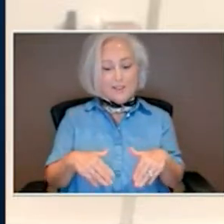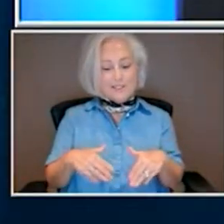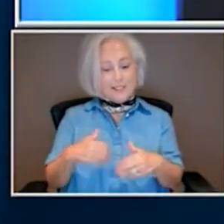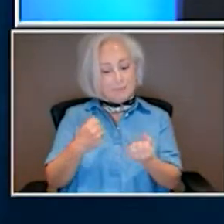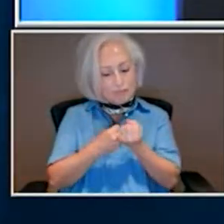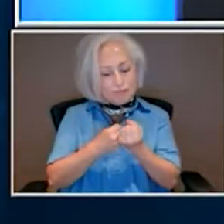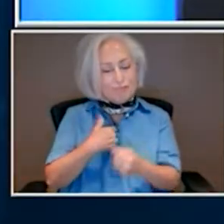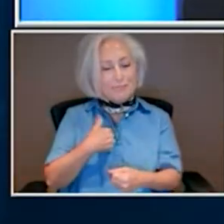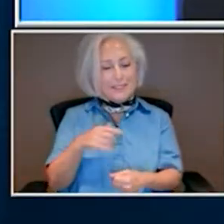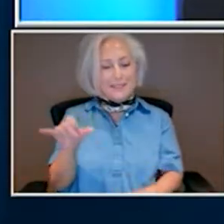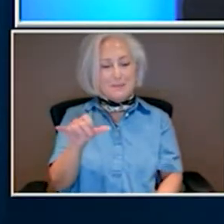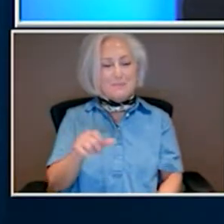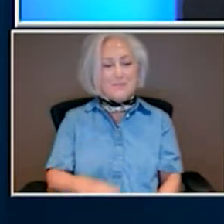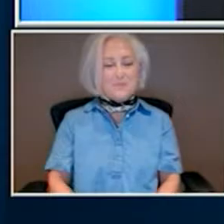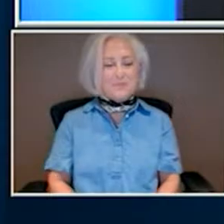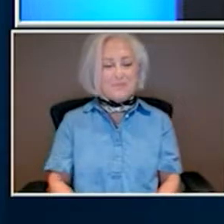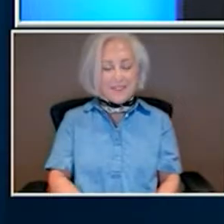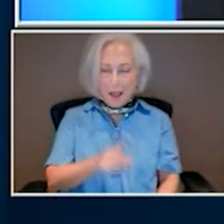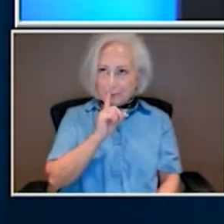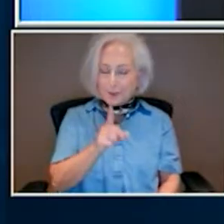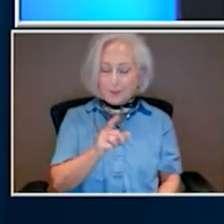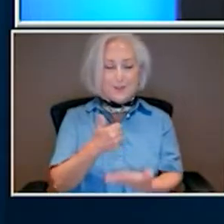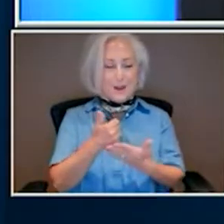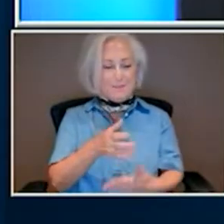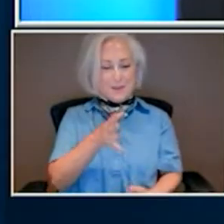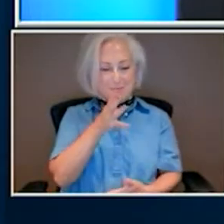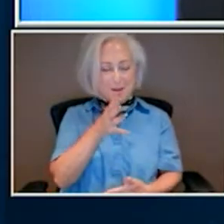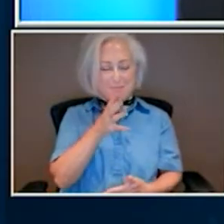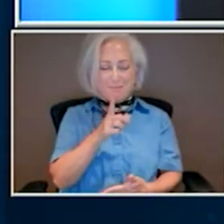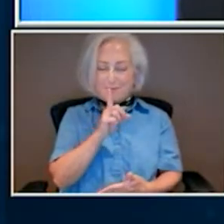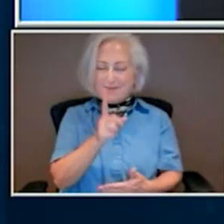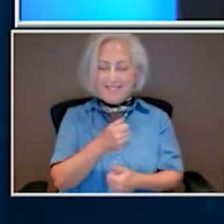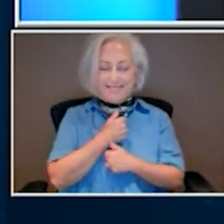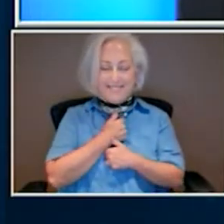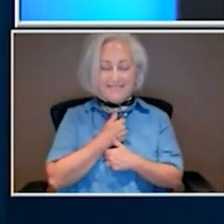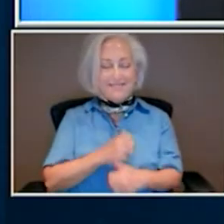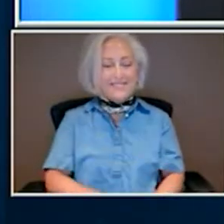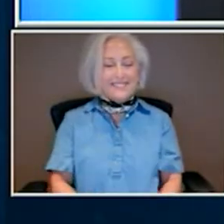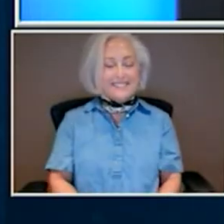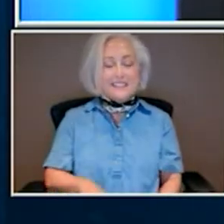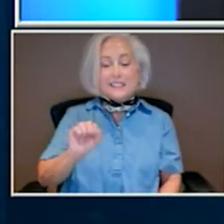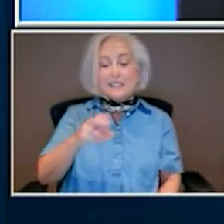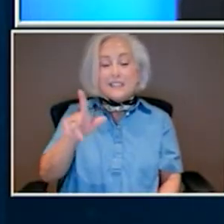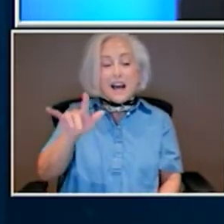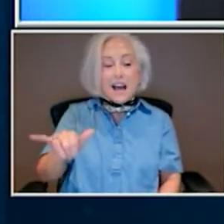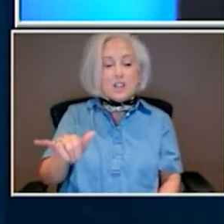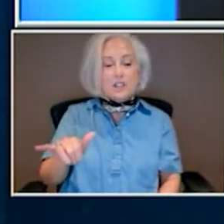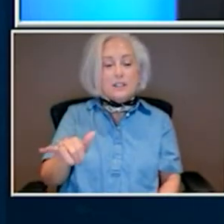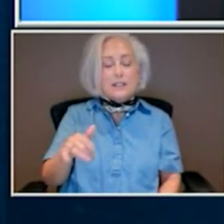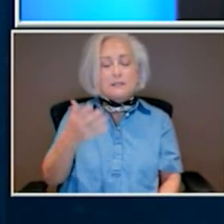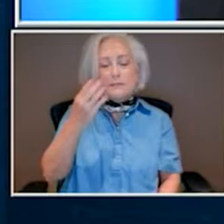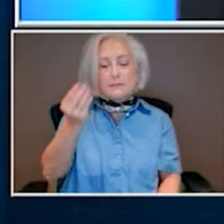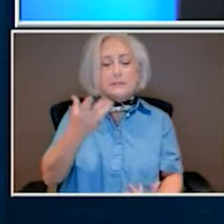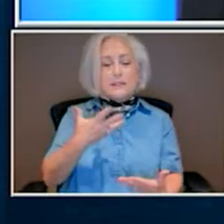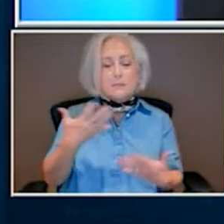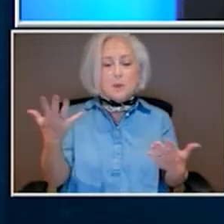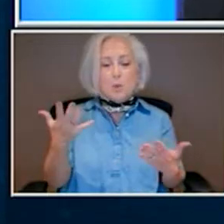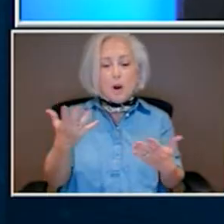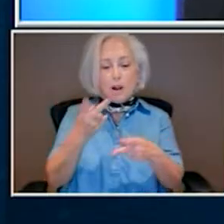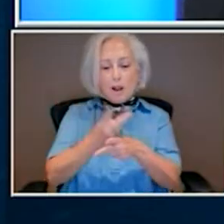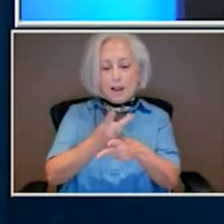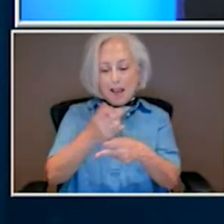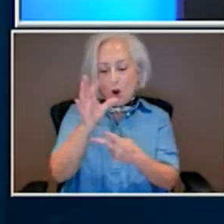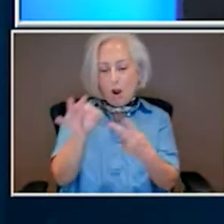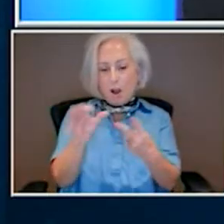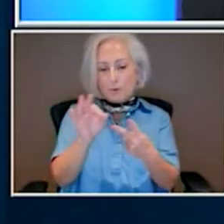bet. Helping out mom, I'm sure they love doing that. So I have to ask you, Ashley, what care options were there where you